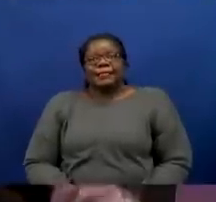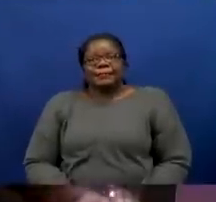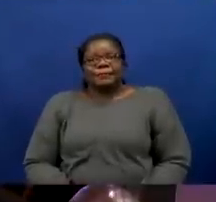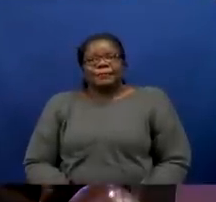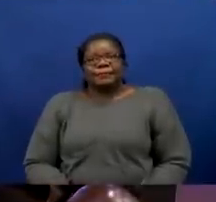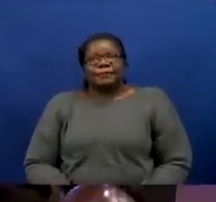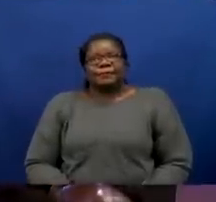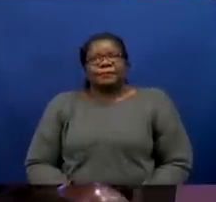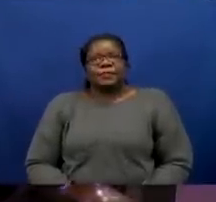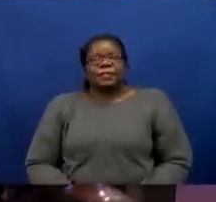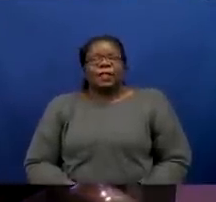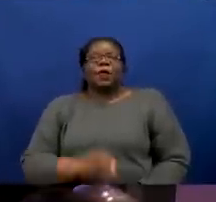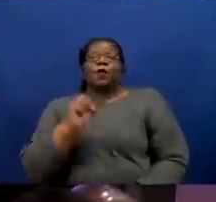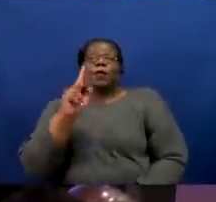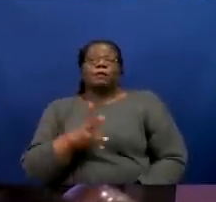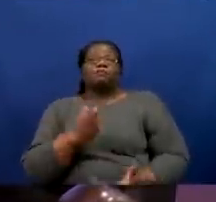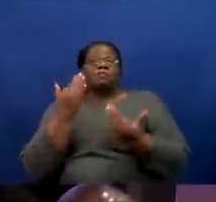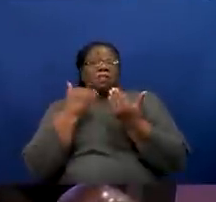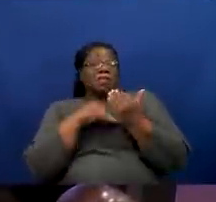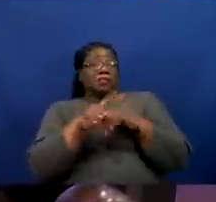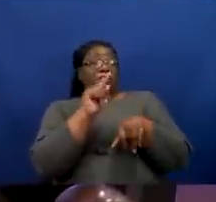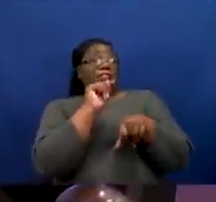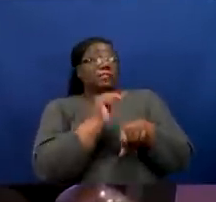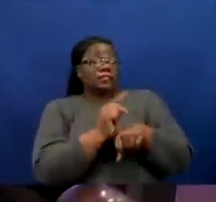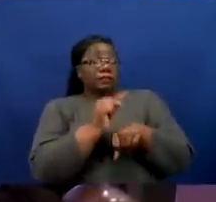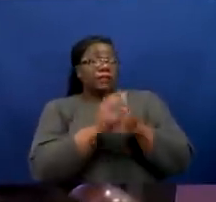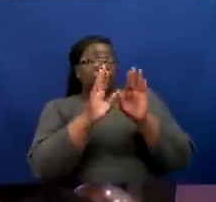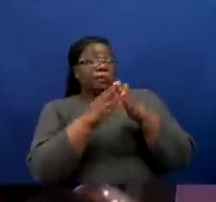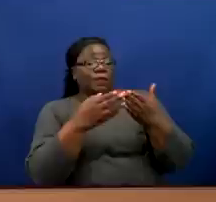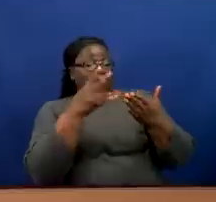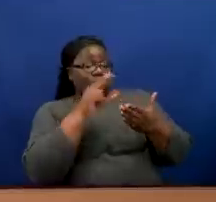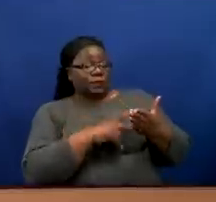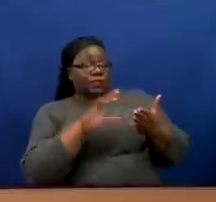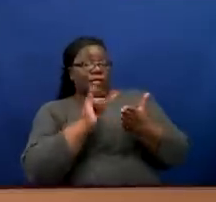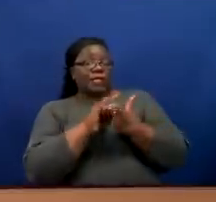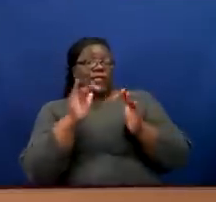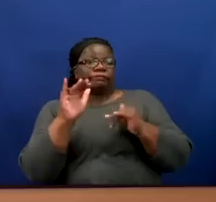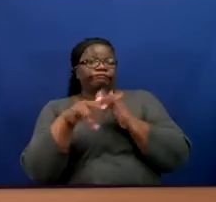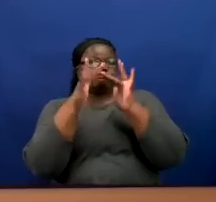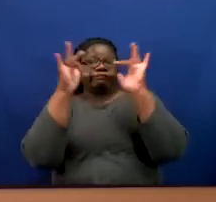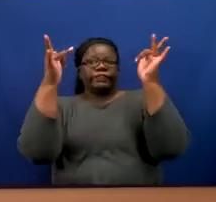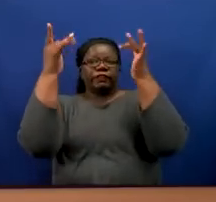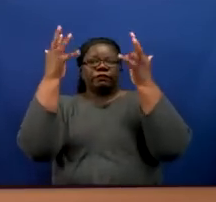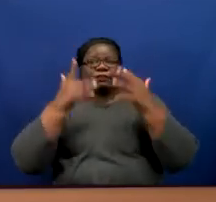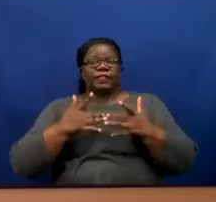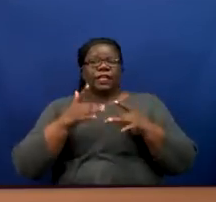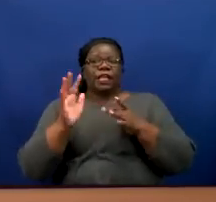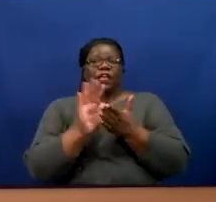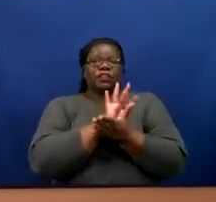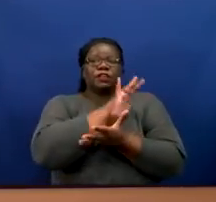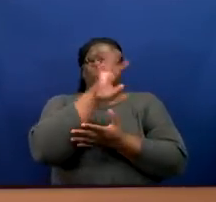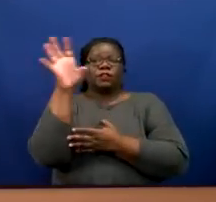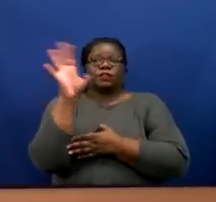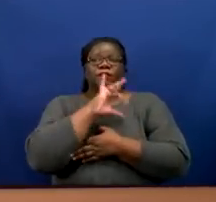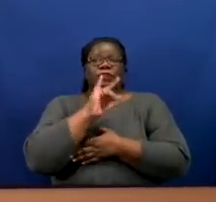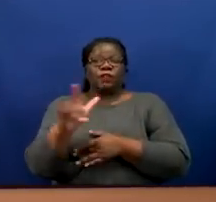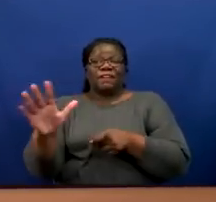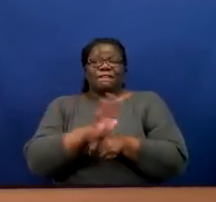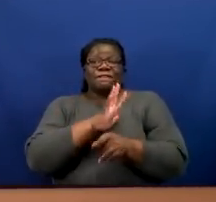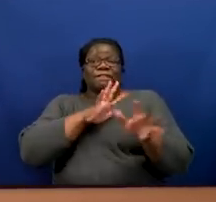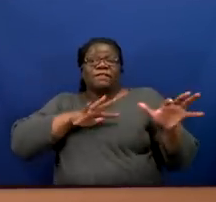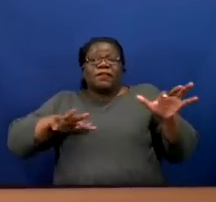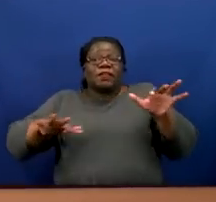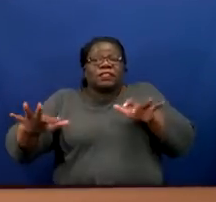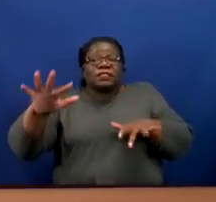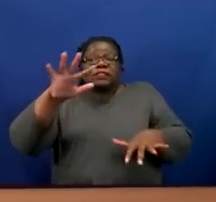When they came into the temple, your Bible says that the fire fell and that the glory of the Lord filled the house. That's the